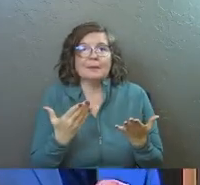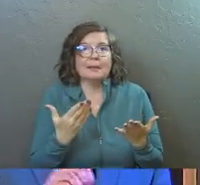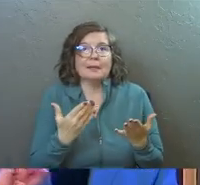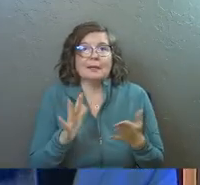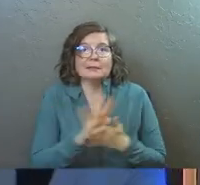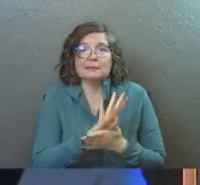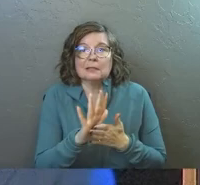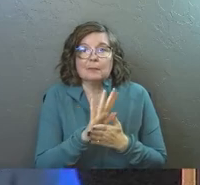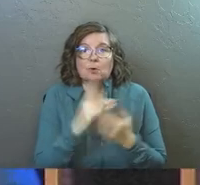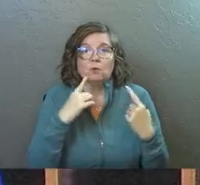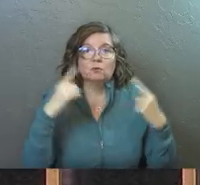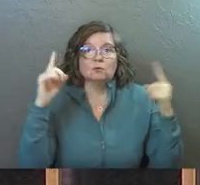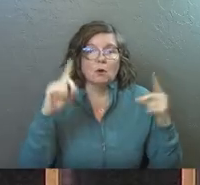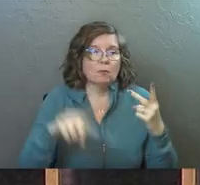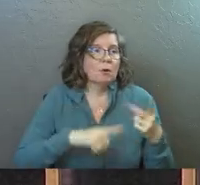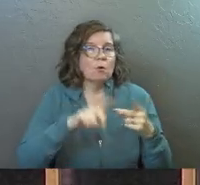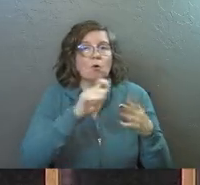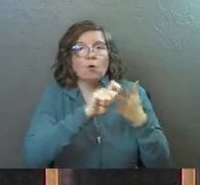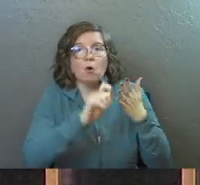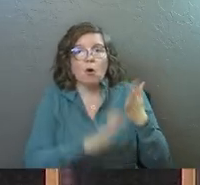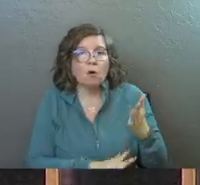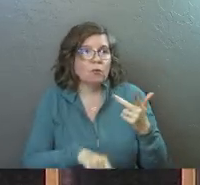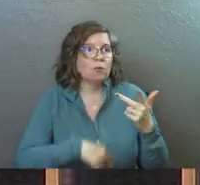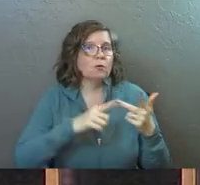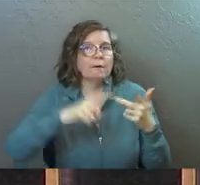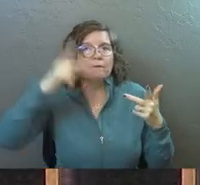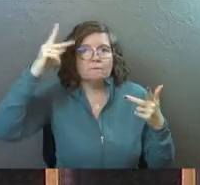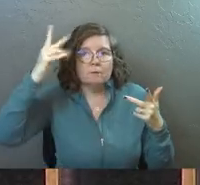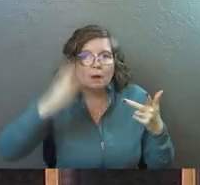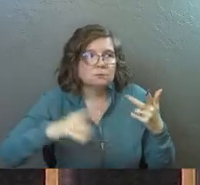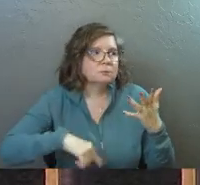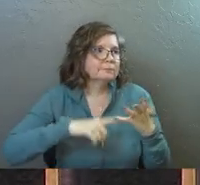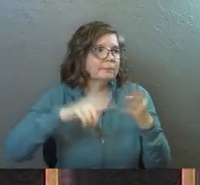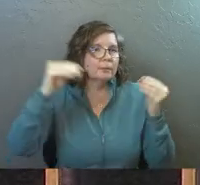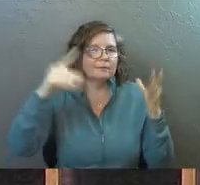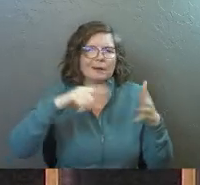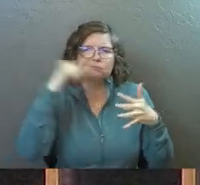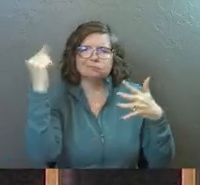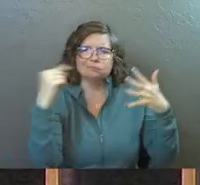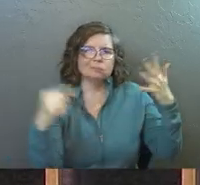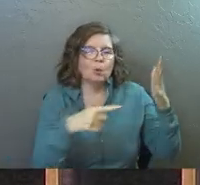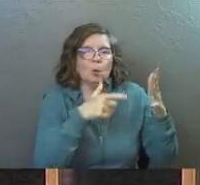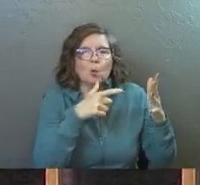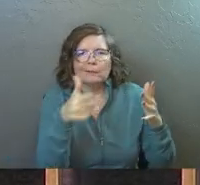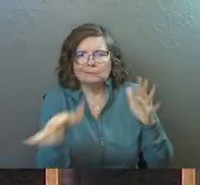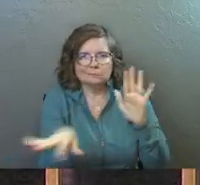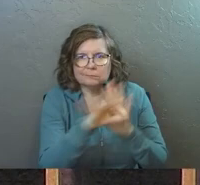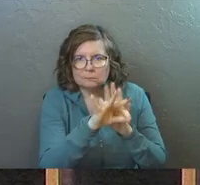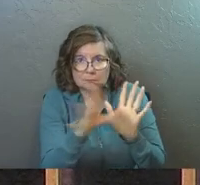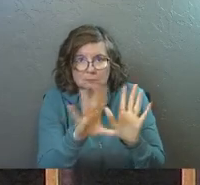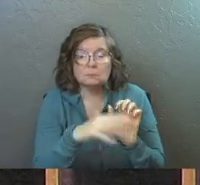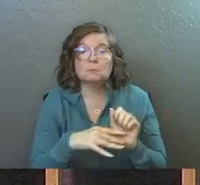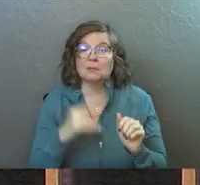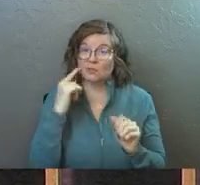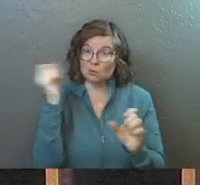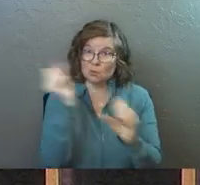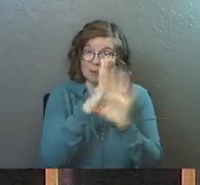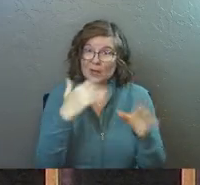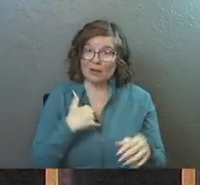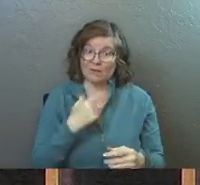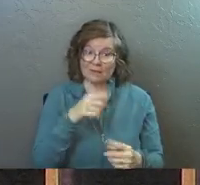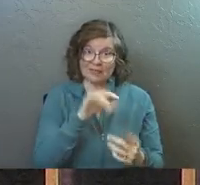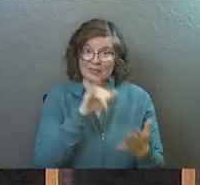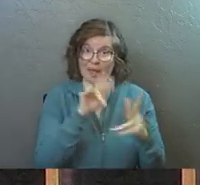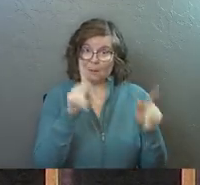a movie star, maybe it's an author, maybe it's a philosopher, maybe it's a professor, whoever they are. Could you imagine if you had a